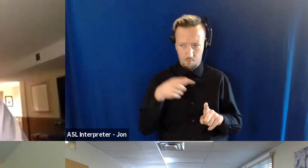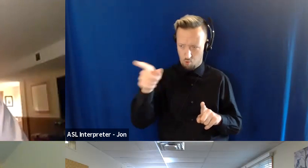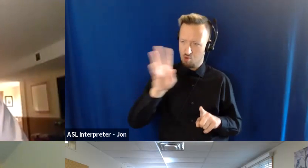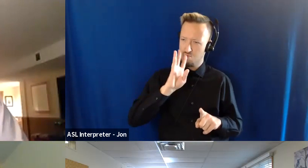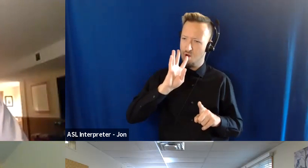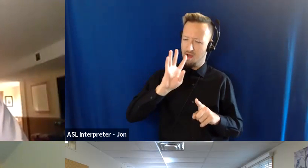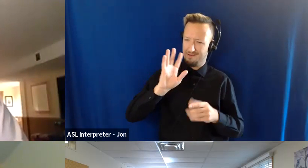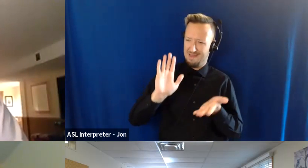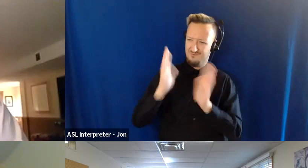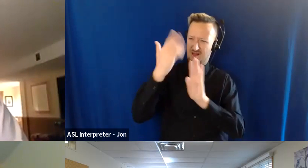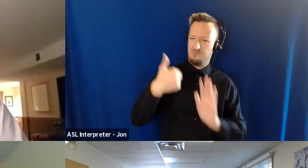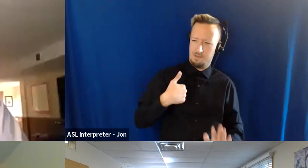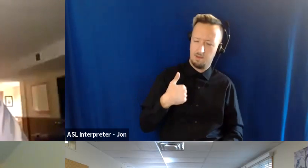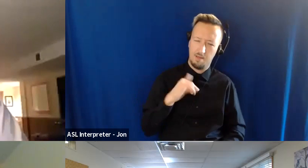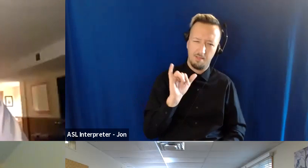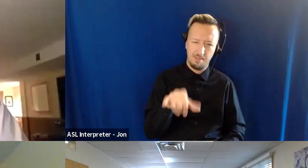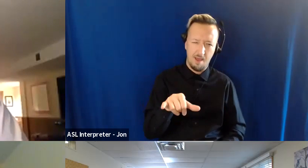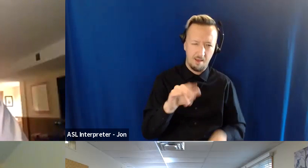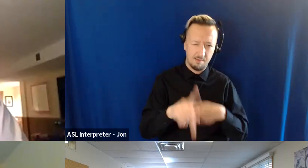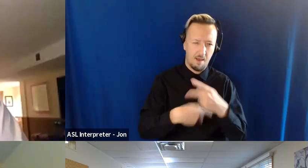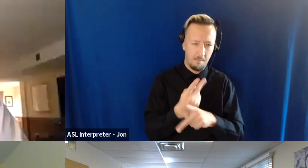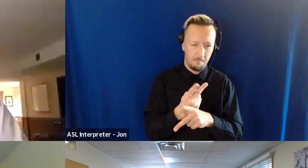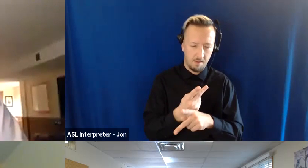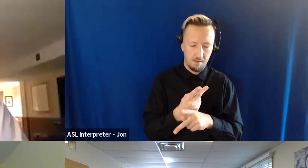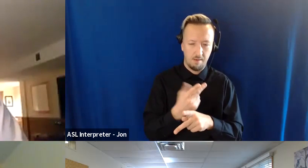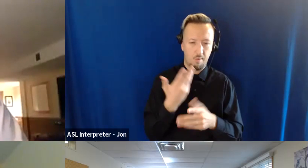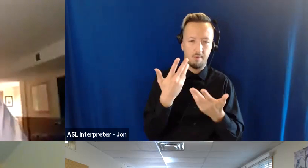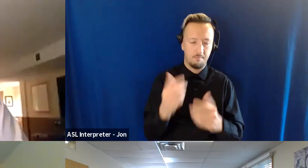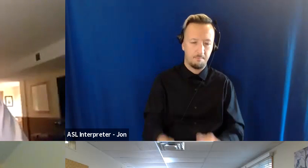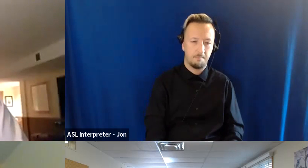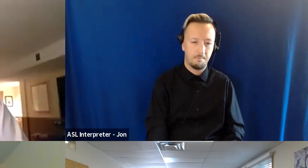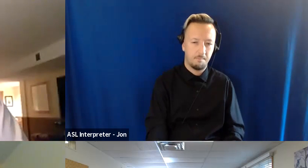and not be relegated to the back anymore.